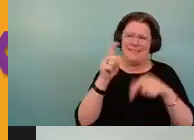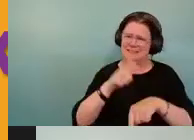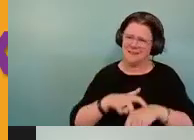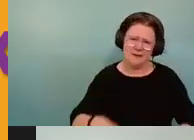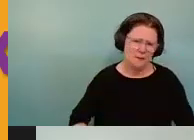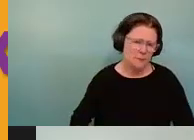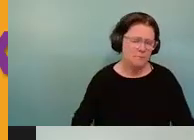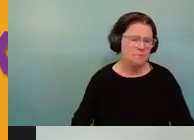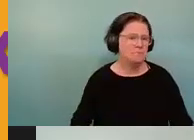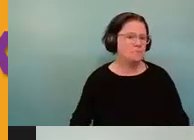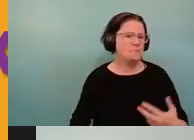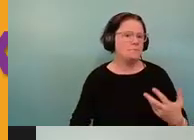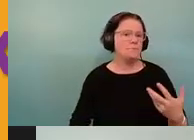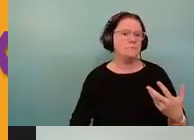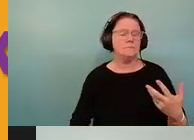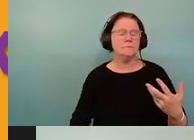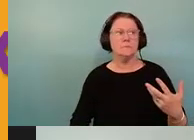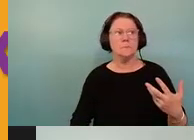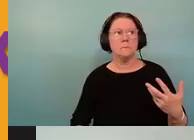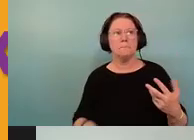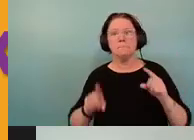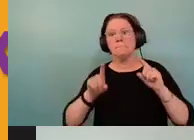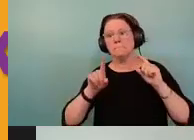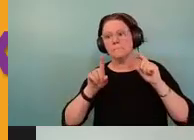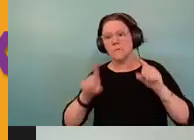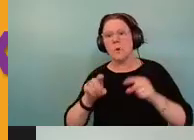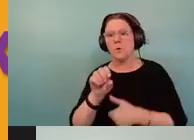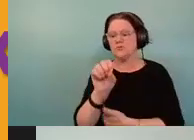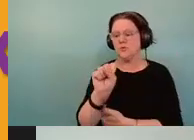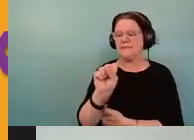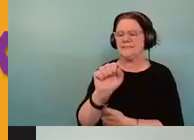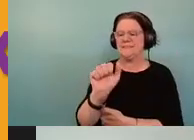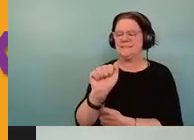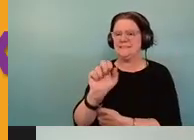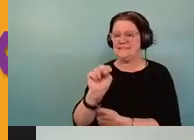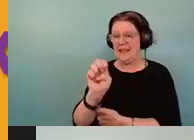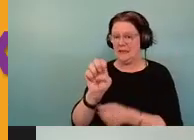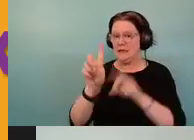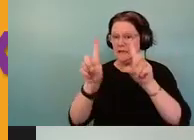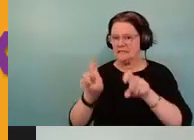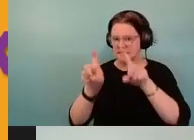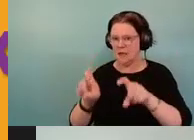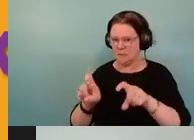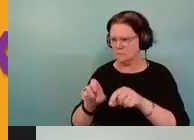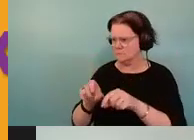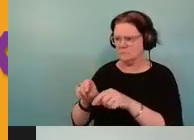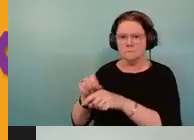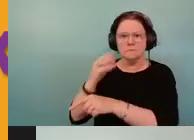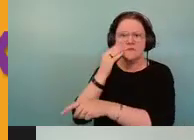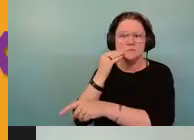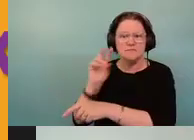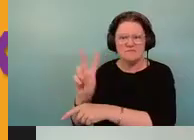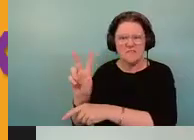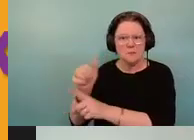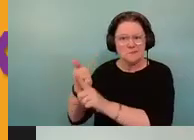I've gone to uh, a SANE exam with an individual with a disability, and I had the